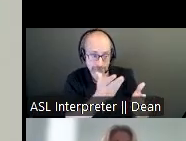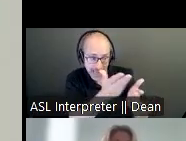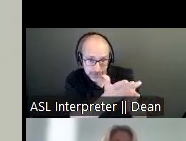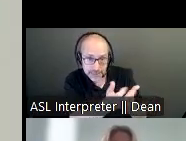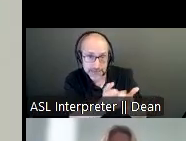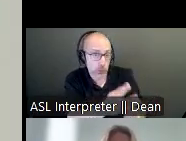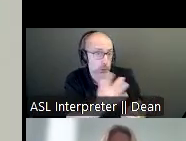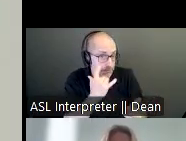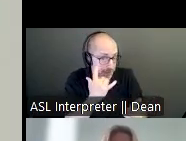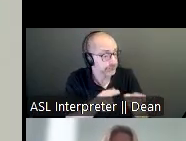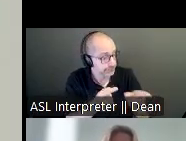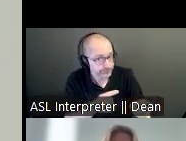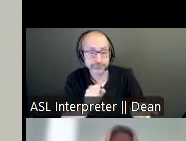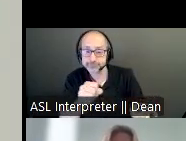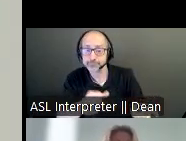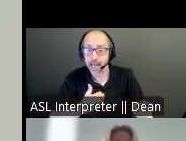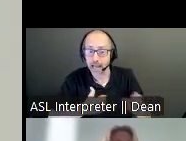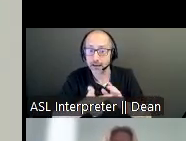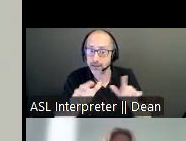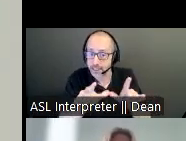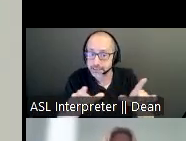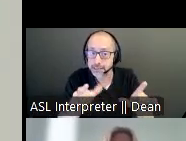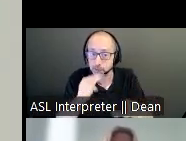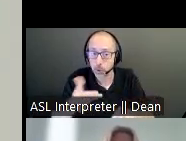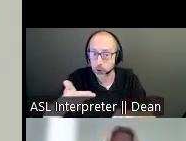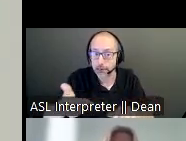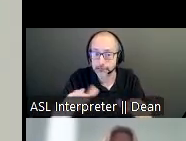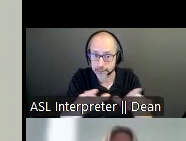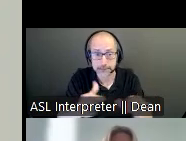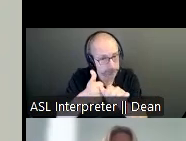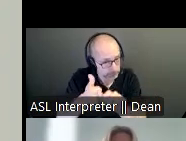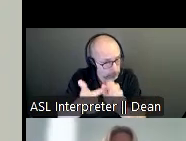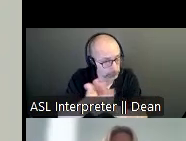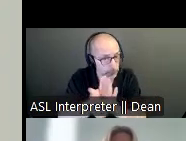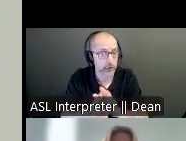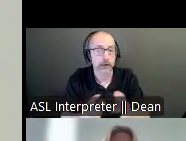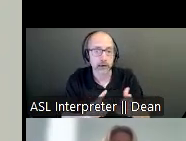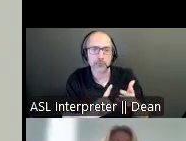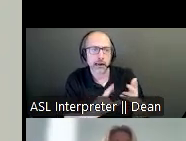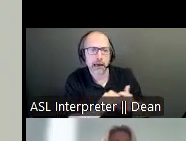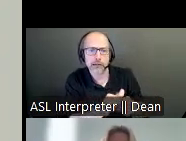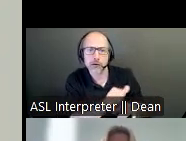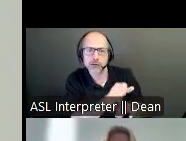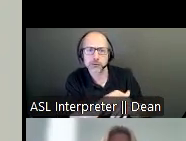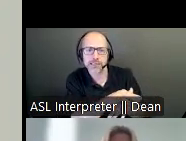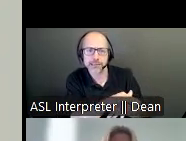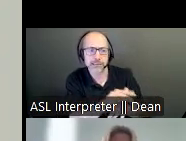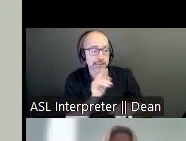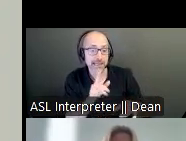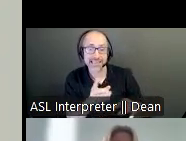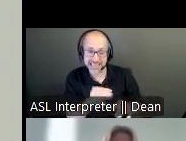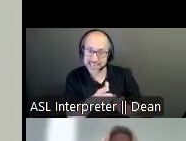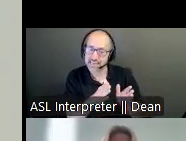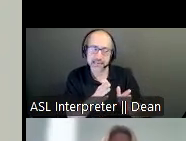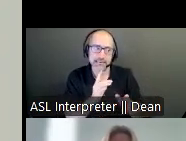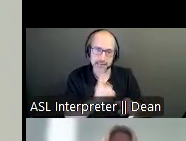current licenses to possess firearms. In another 2 cases, the perpetrators had previously been required to relinquish their